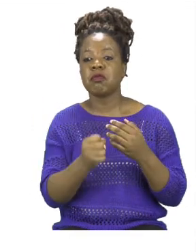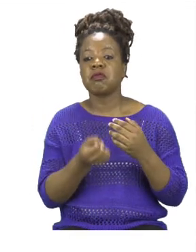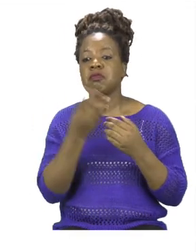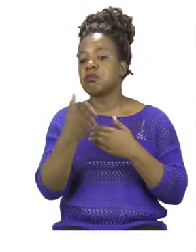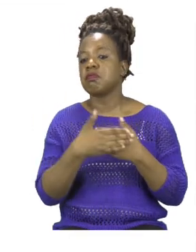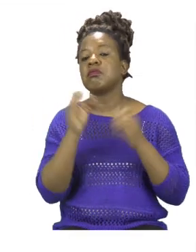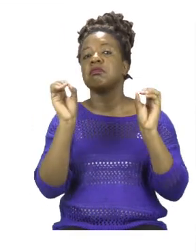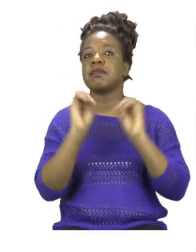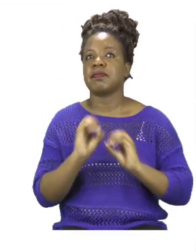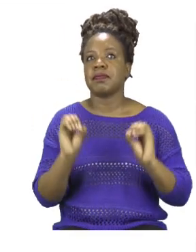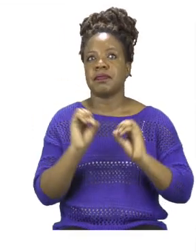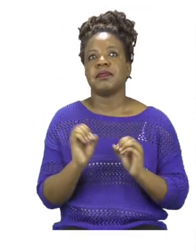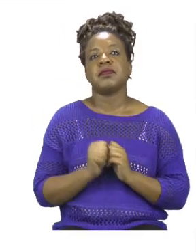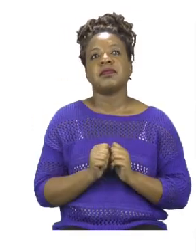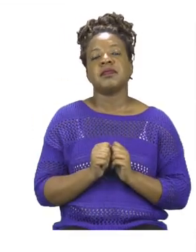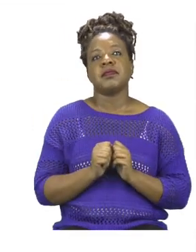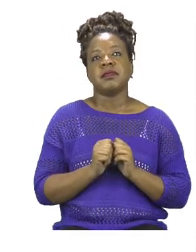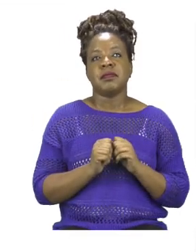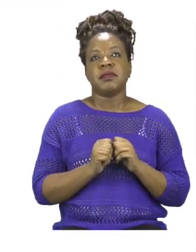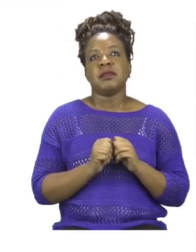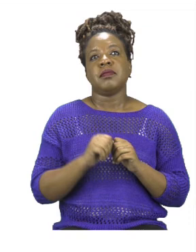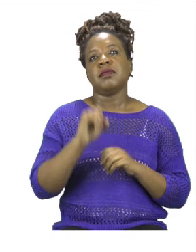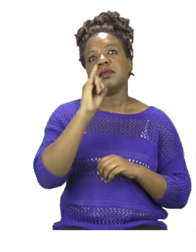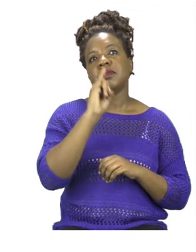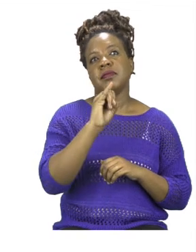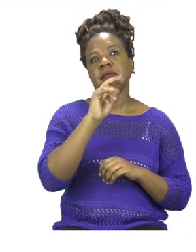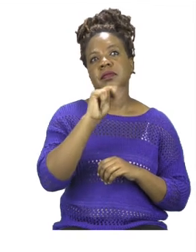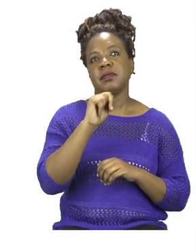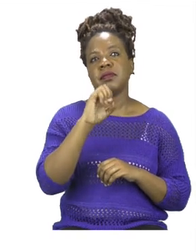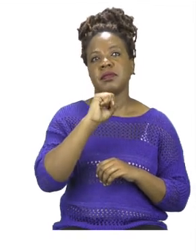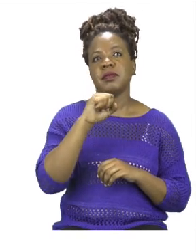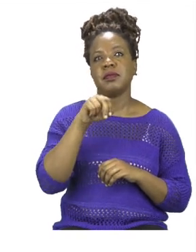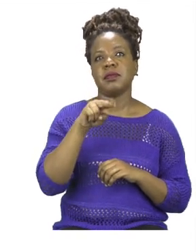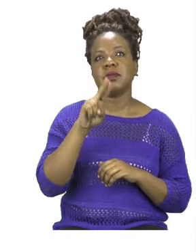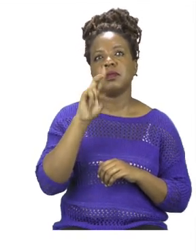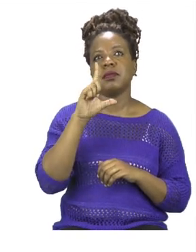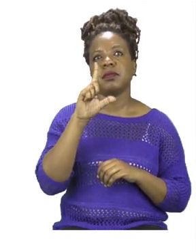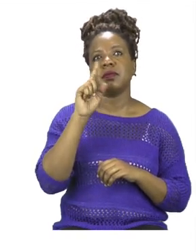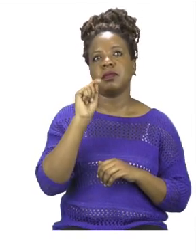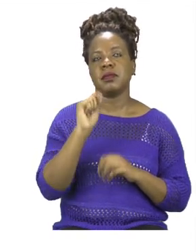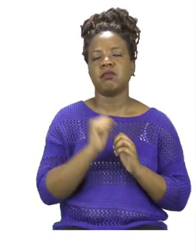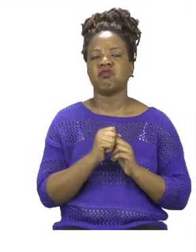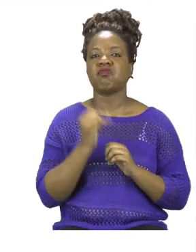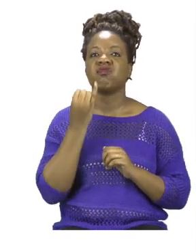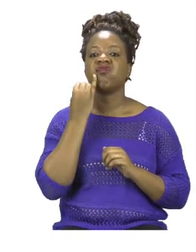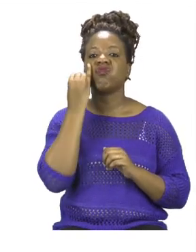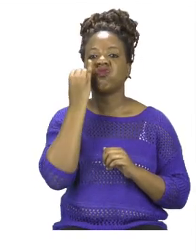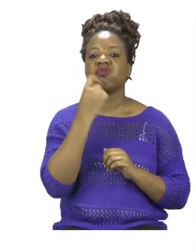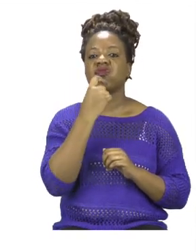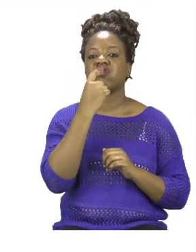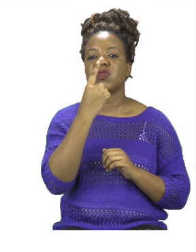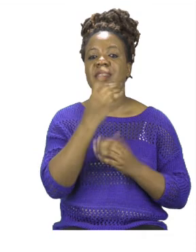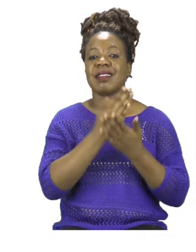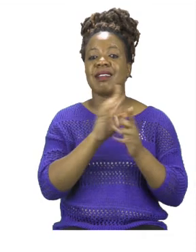The next word that we have is insult. Now insulting is when you say something bad to someone